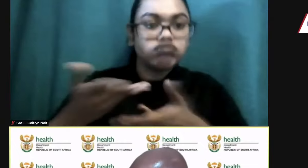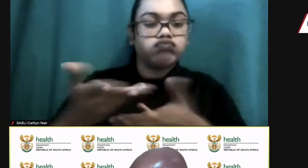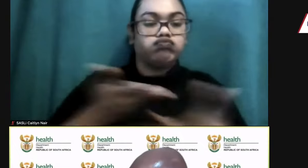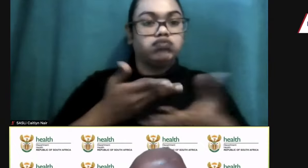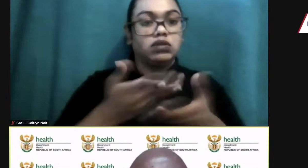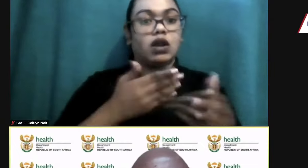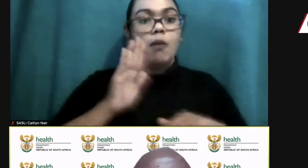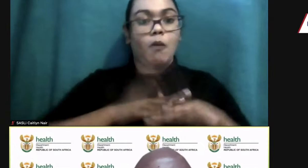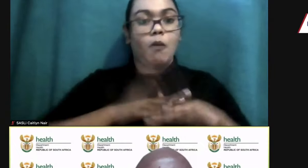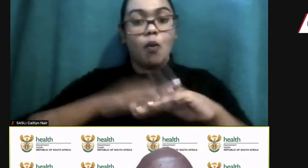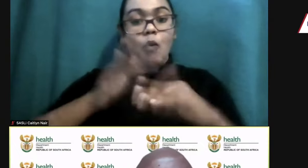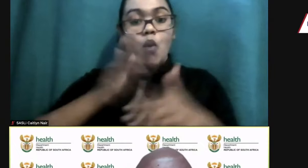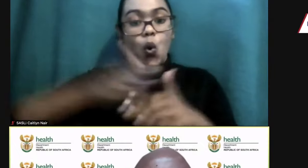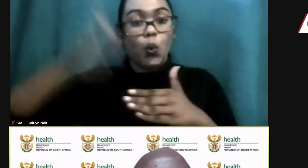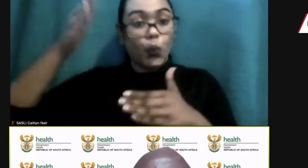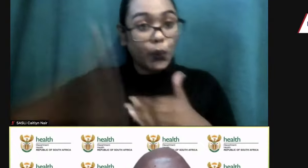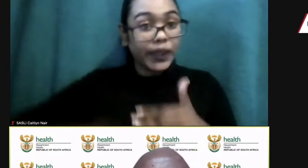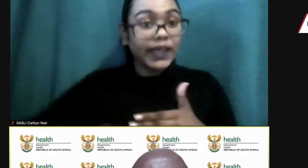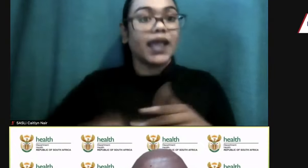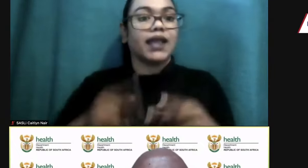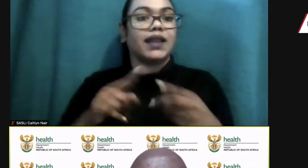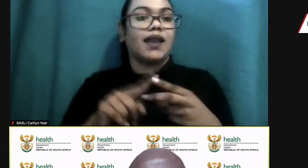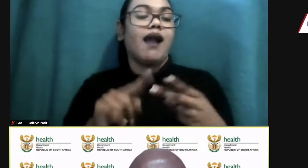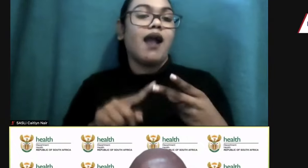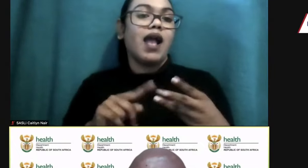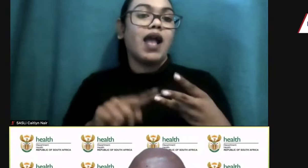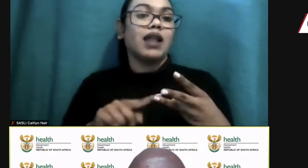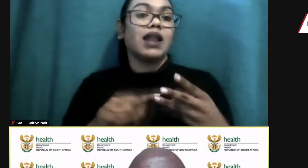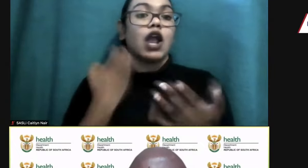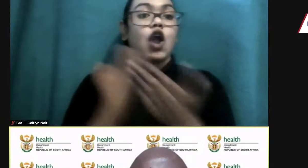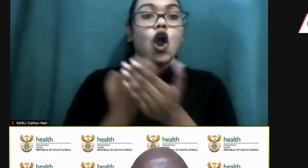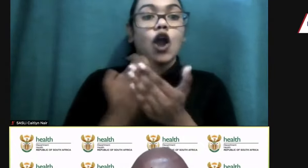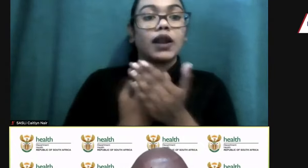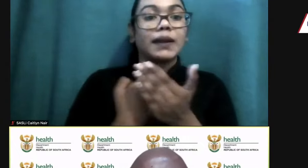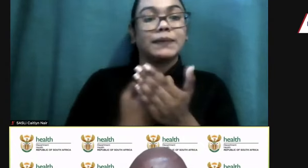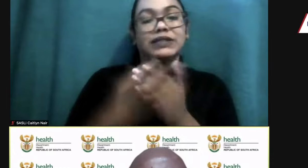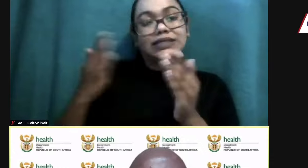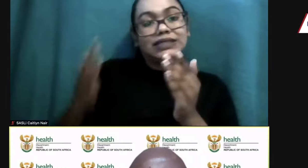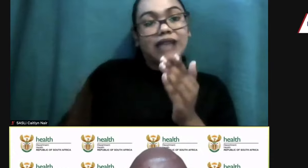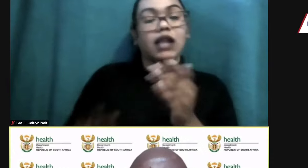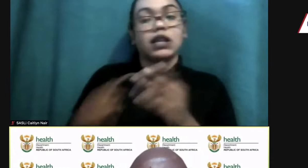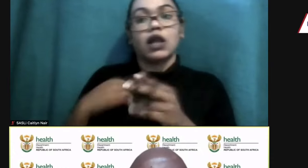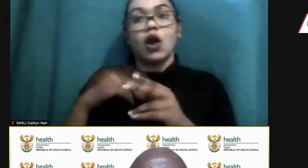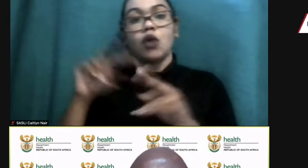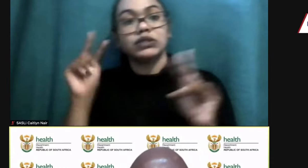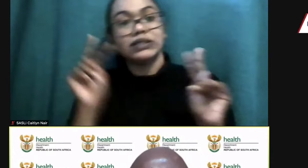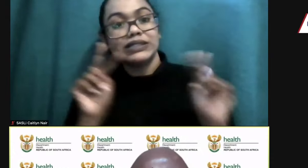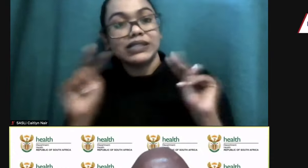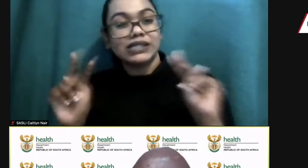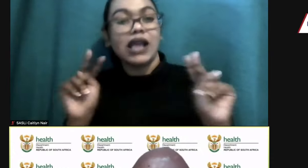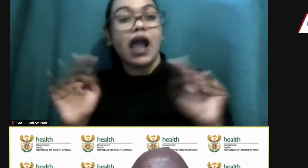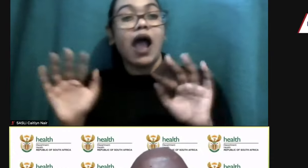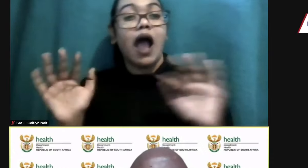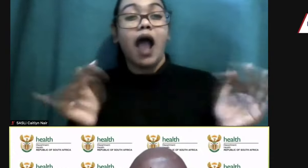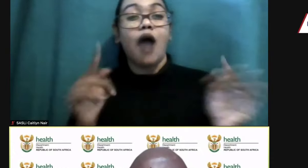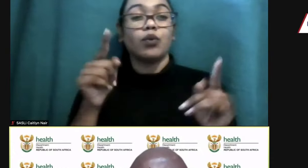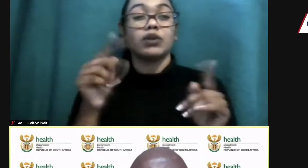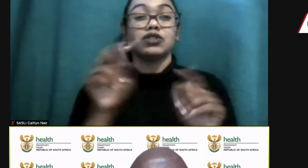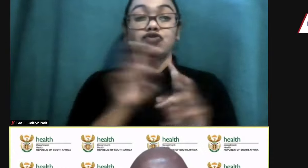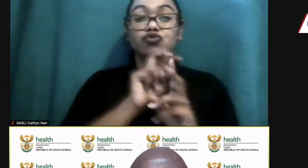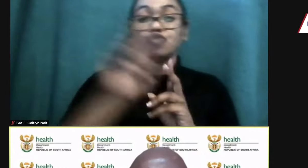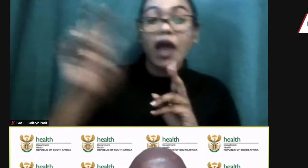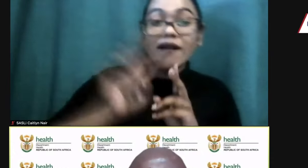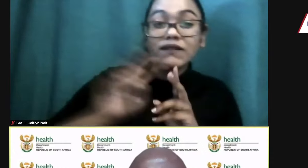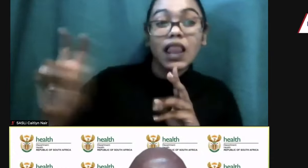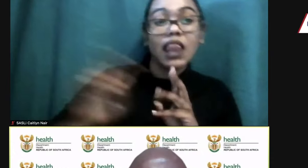the implications of this. On the economic side, what are the implications already in terms of traveling?